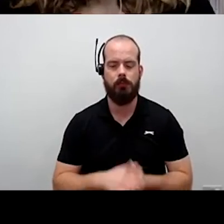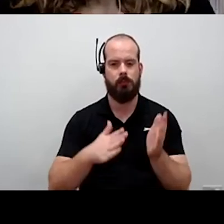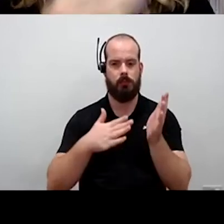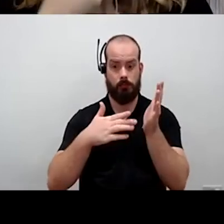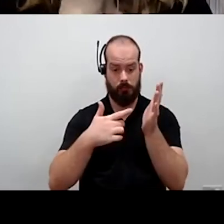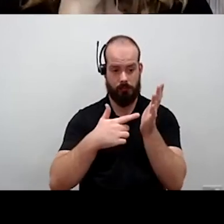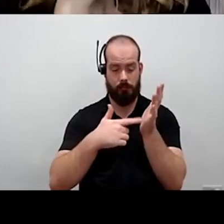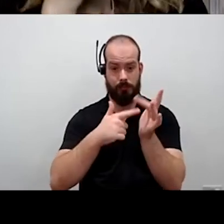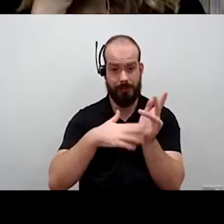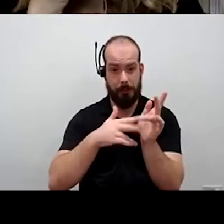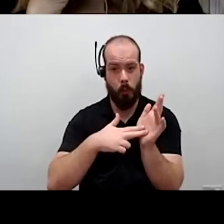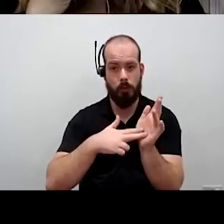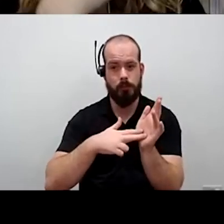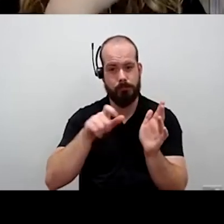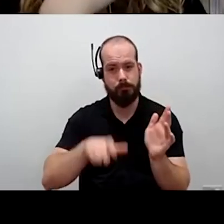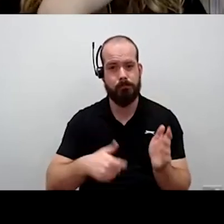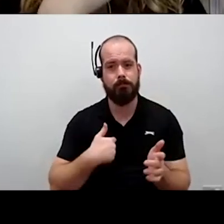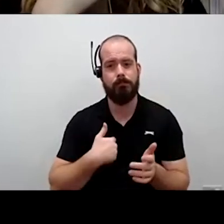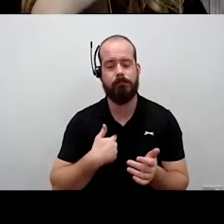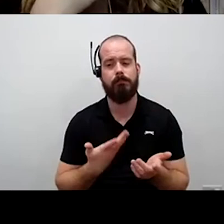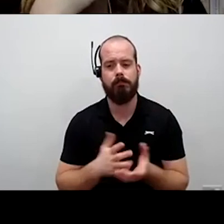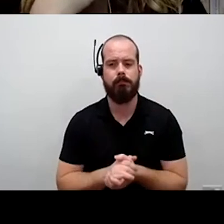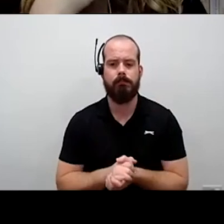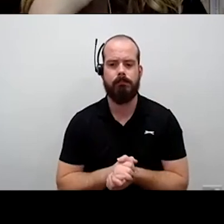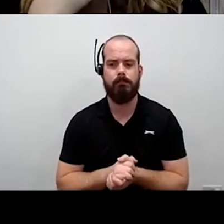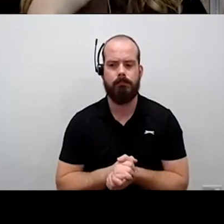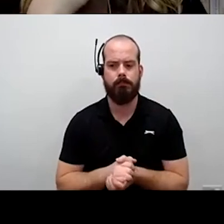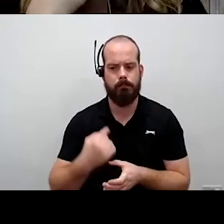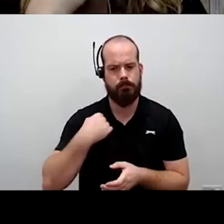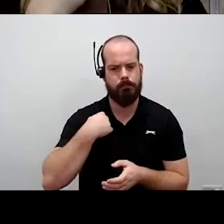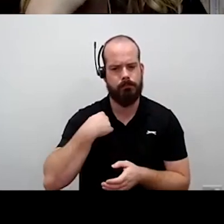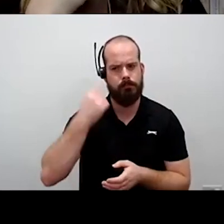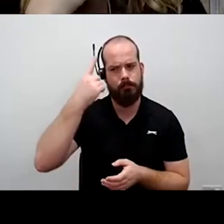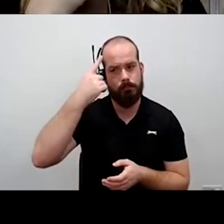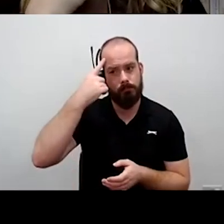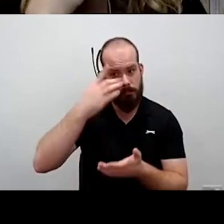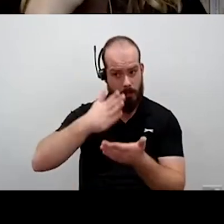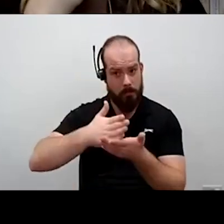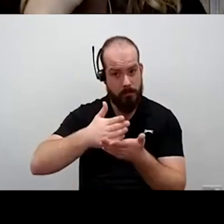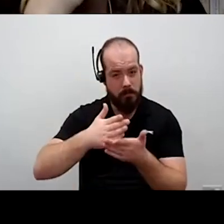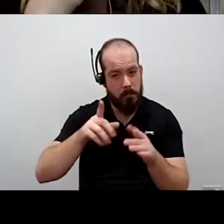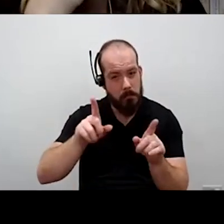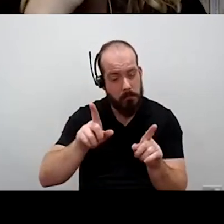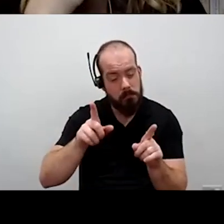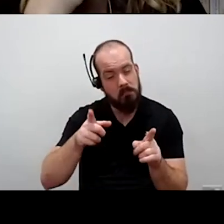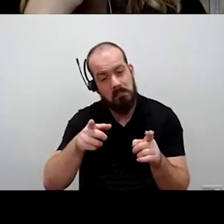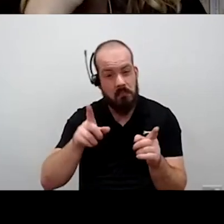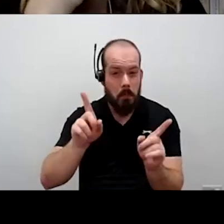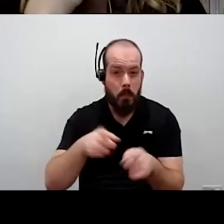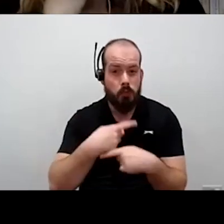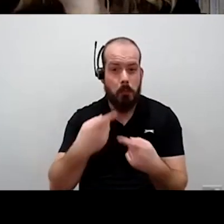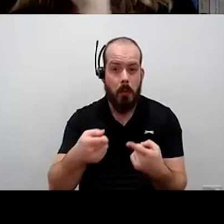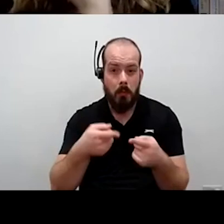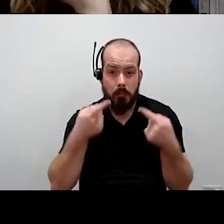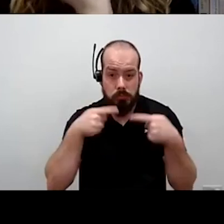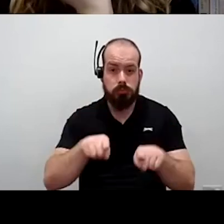Timon? Yeah, maybe I mean, I wouldn't say it's utterly impossible, right, to have a mix of nuclear